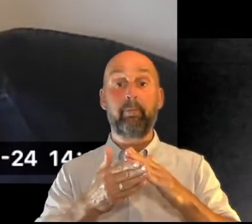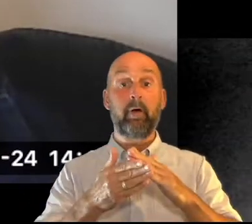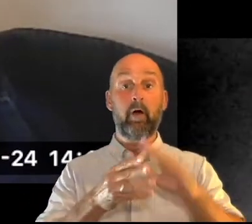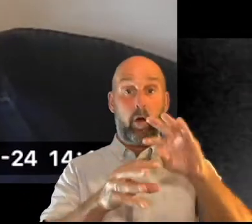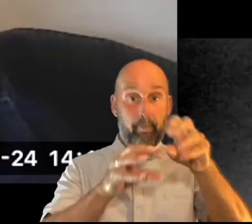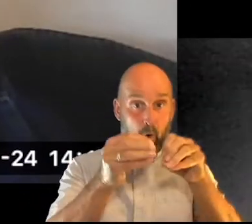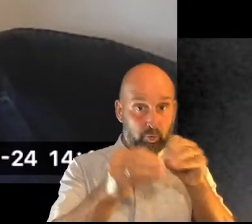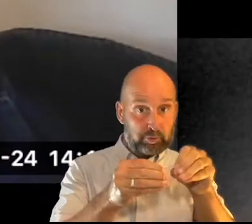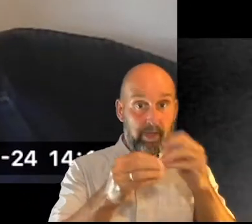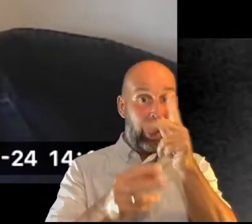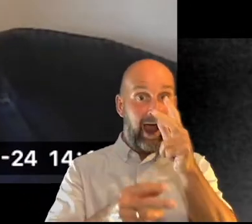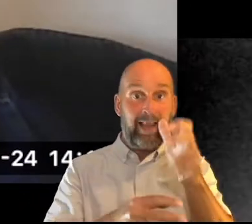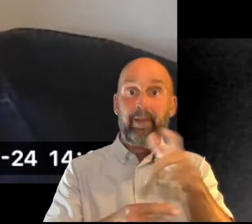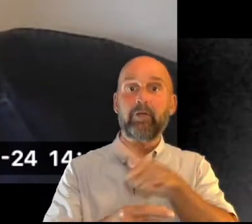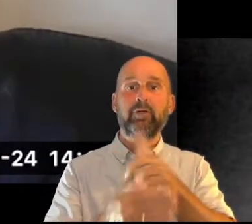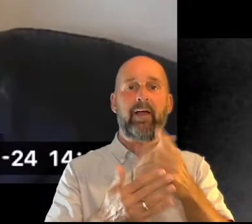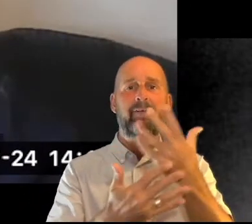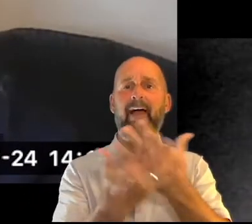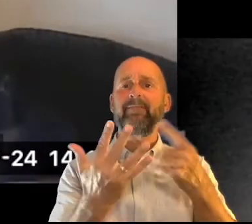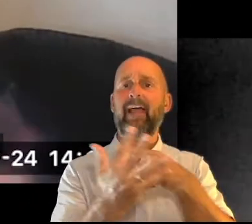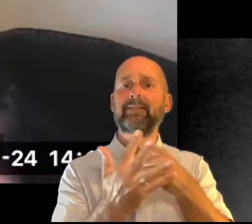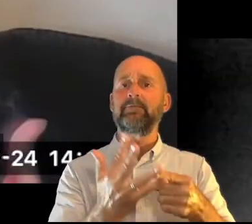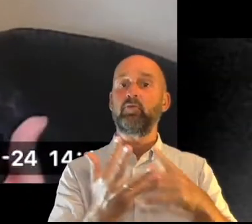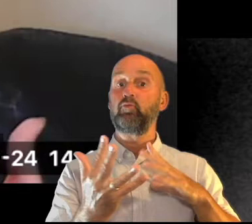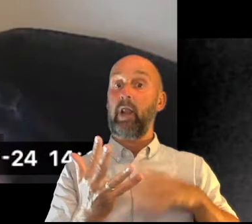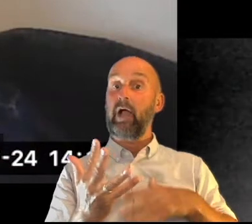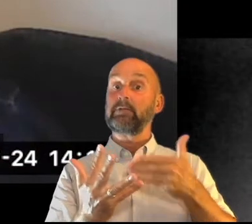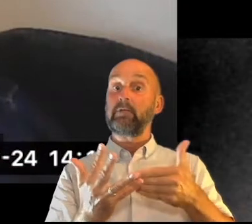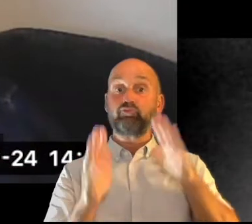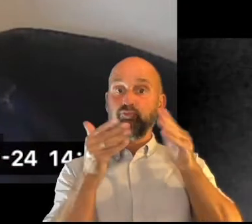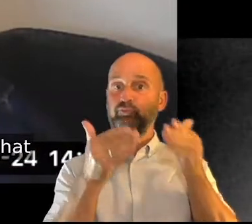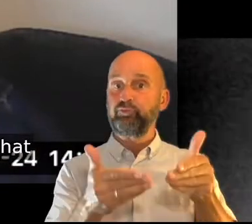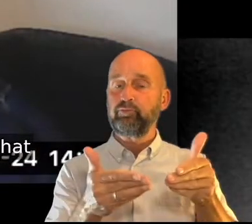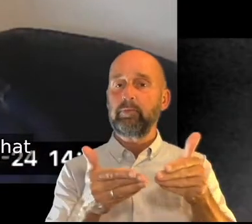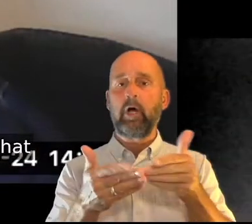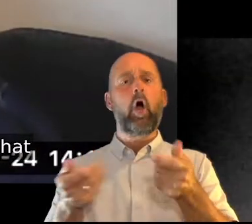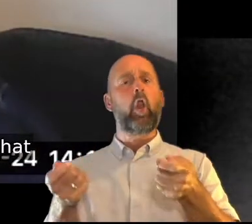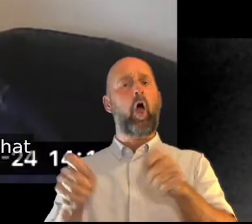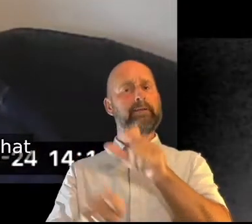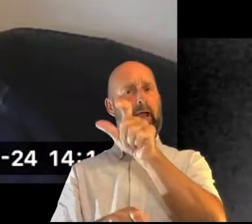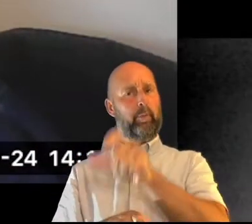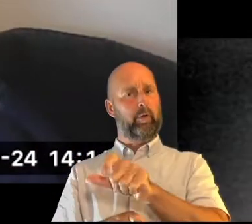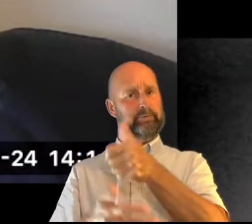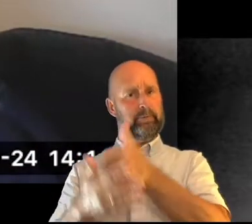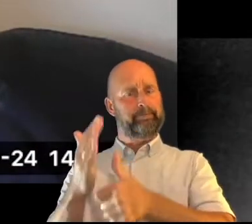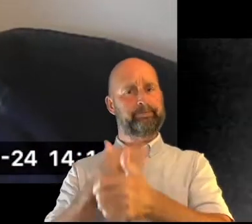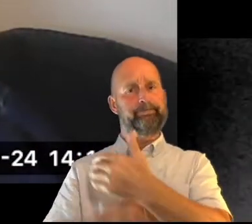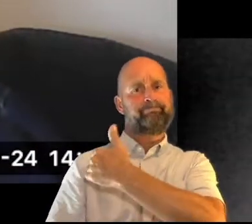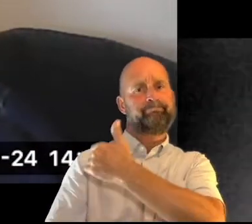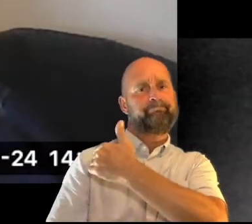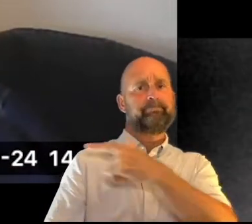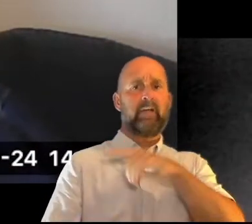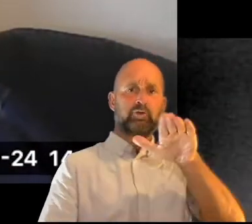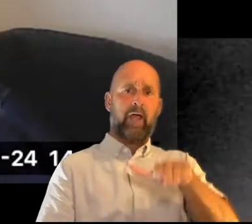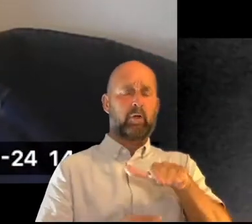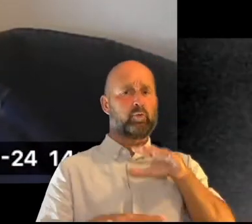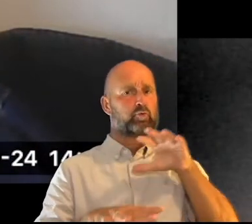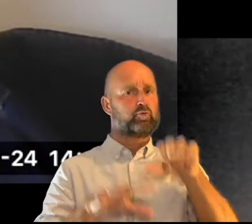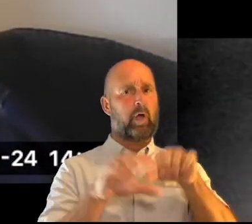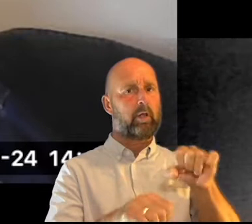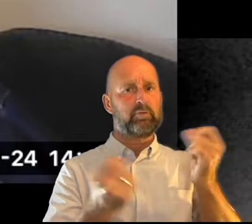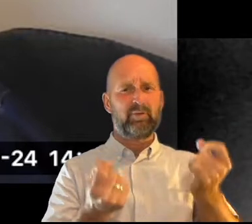that as it goes. Quite relaxing, actually. So at the beginning of lockdown, somebody got in touch with me to say that their child was really struggling